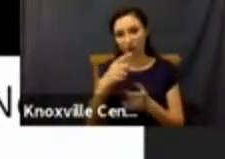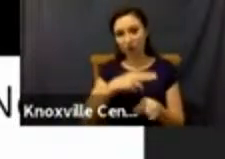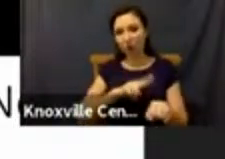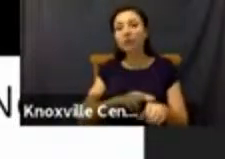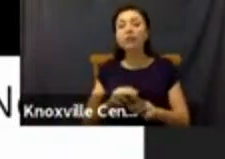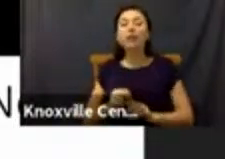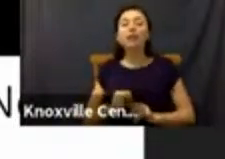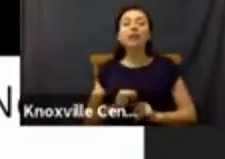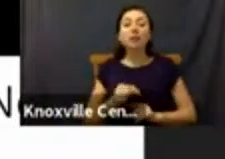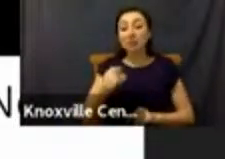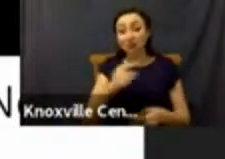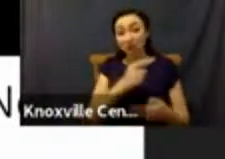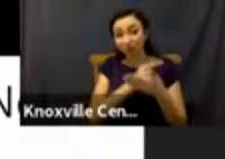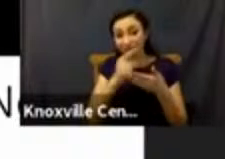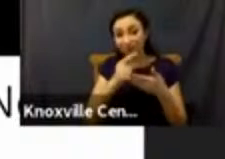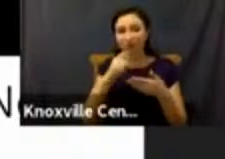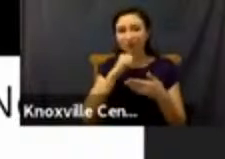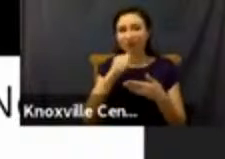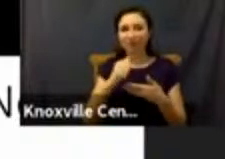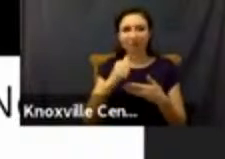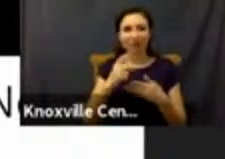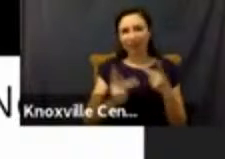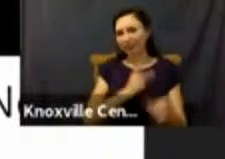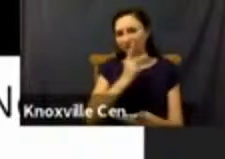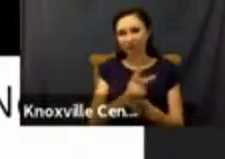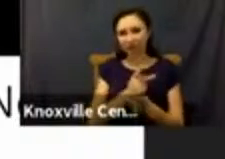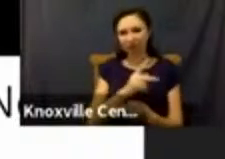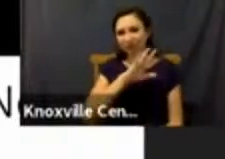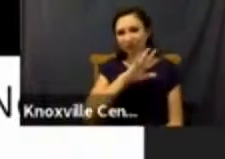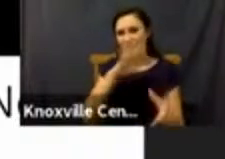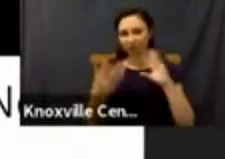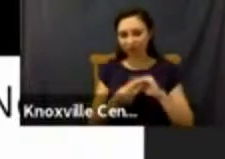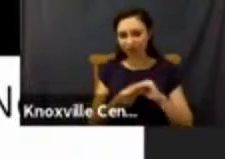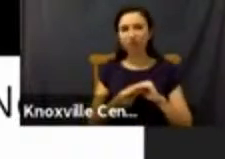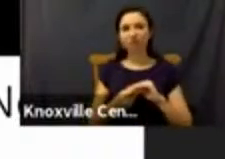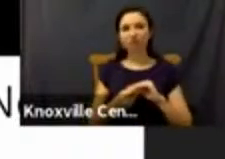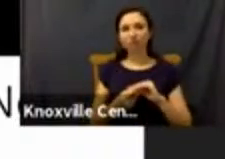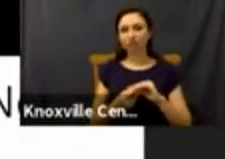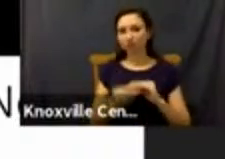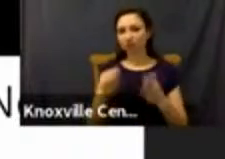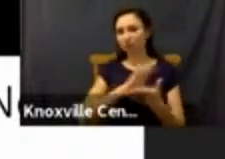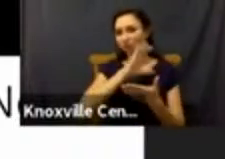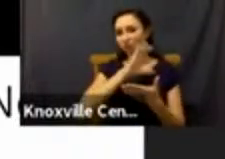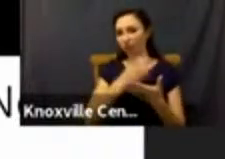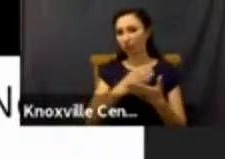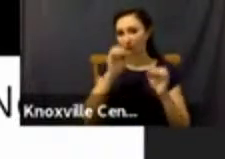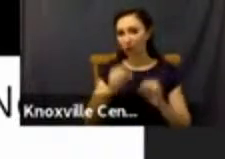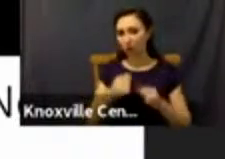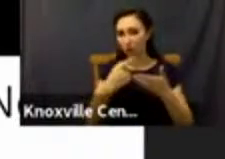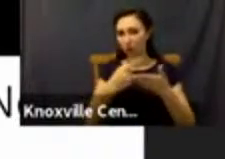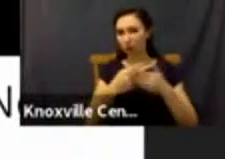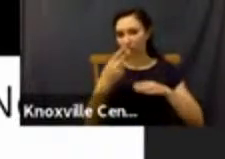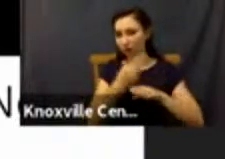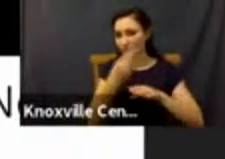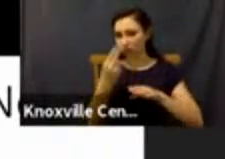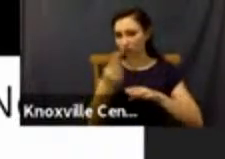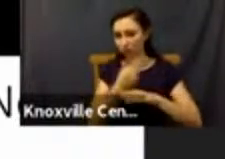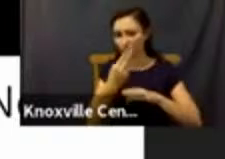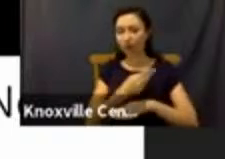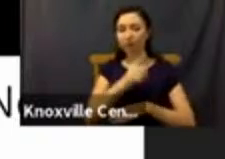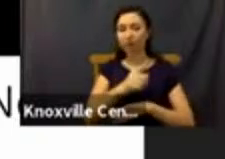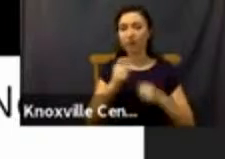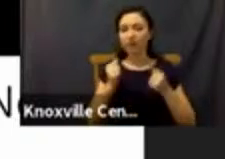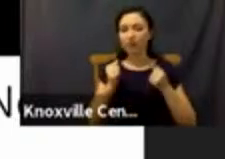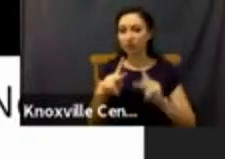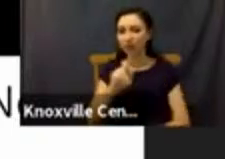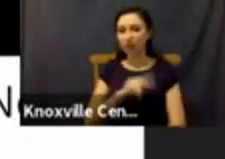this one doesn't lock us into an absolute volume in the way that we had previously discussed using it. And that this allows the hospitals